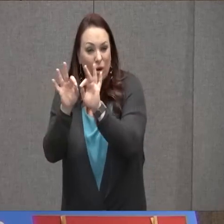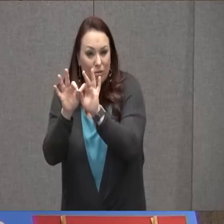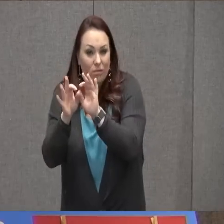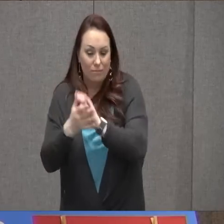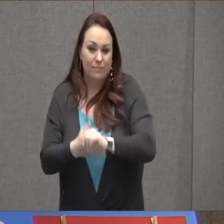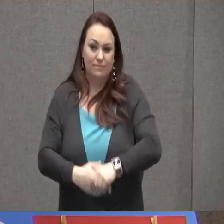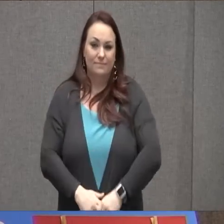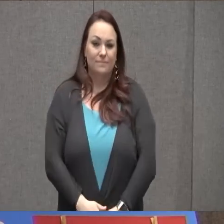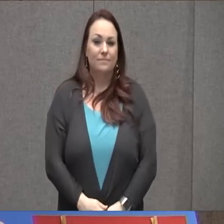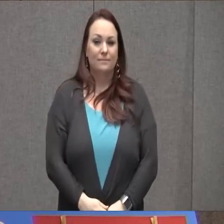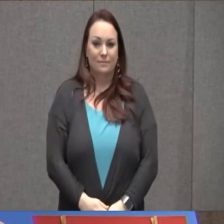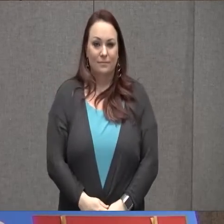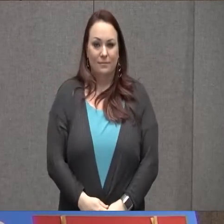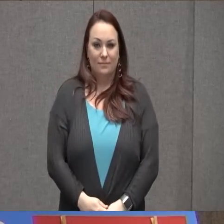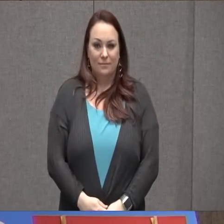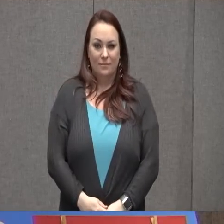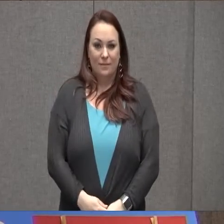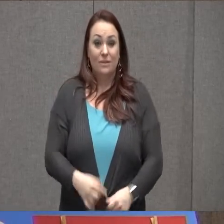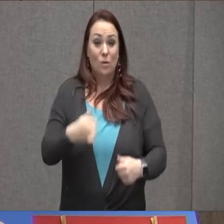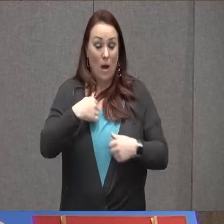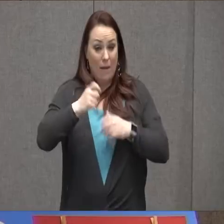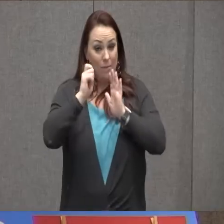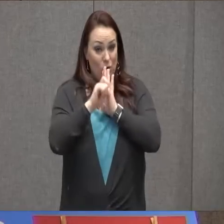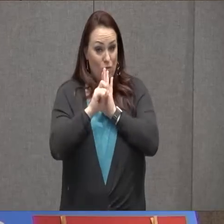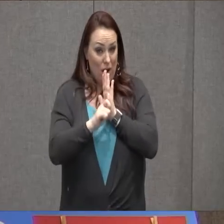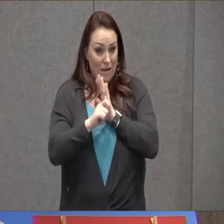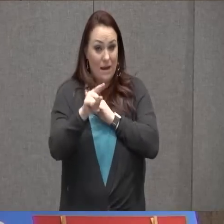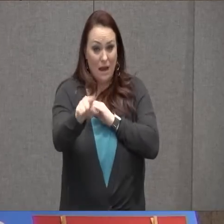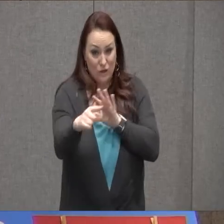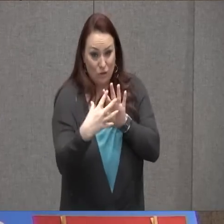here. I'm going to write it while you write it.